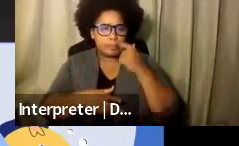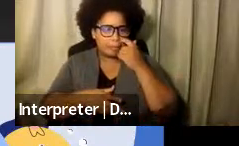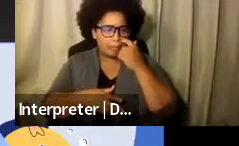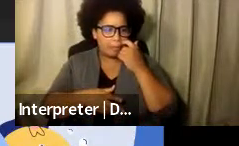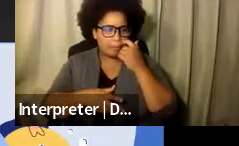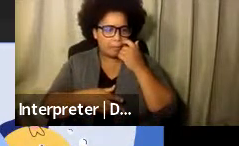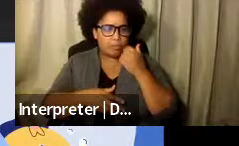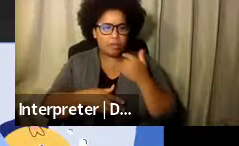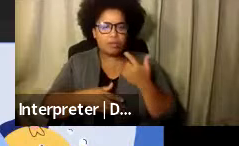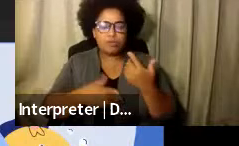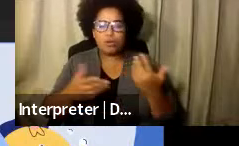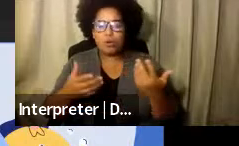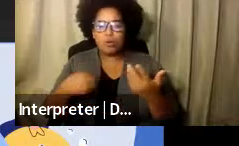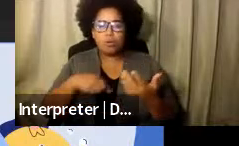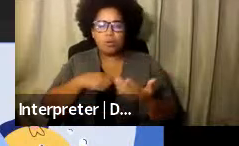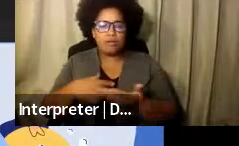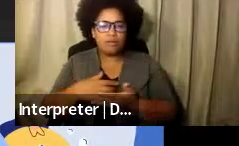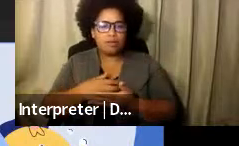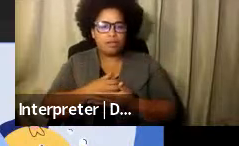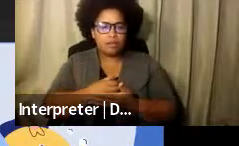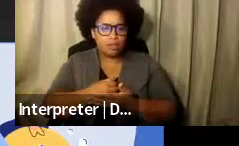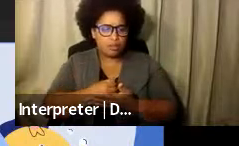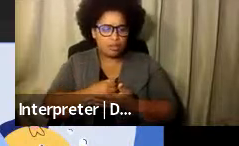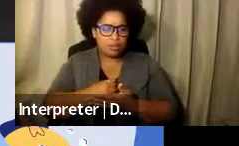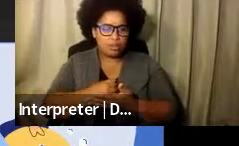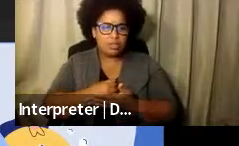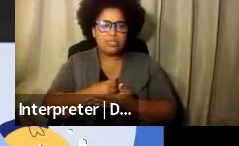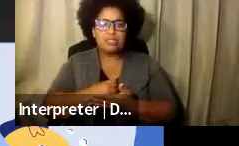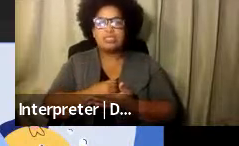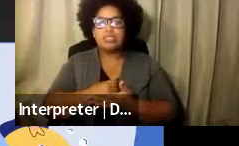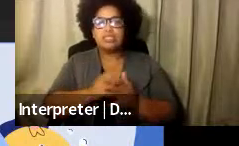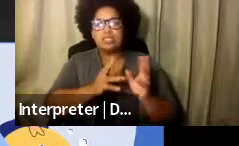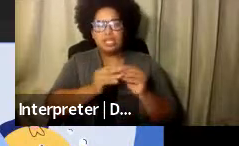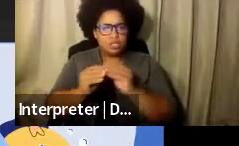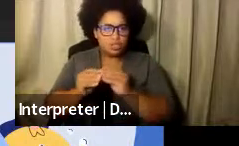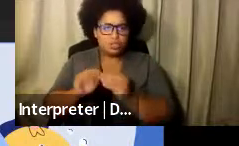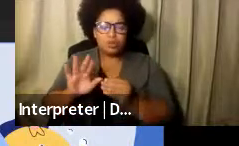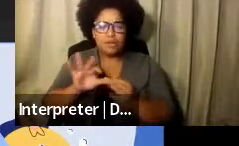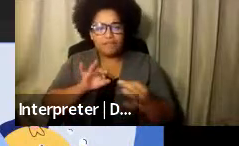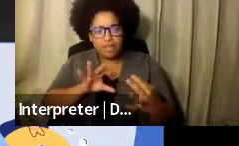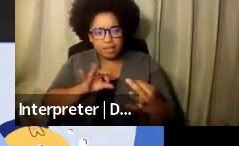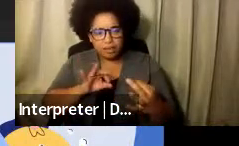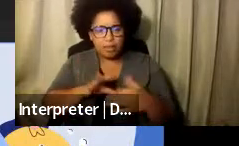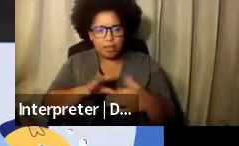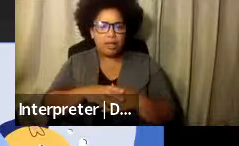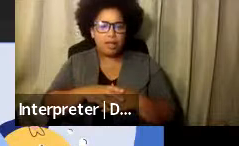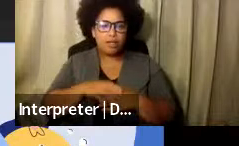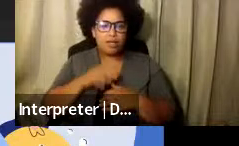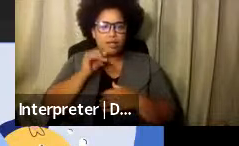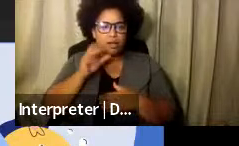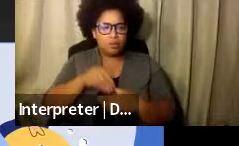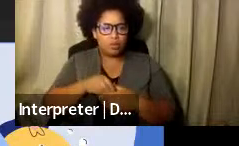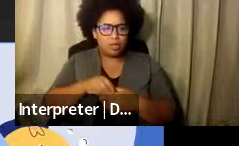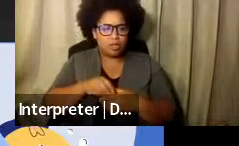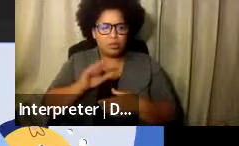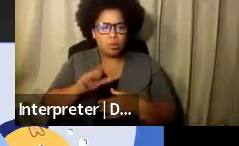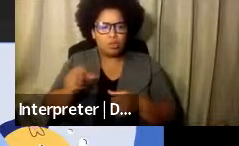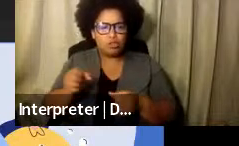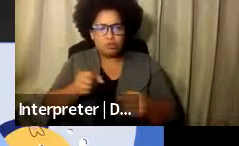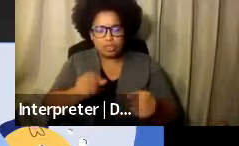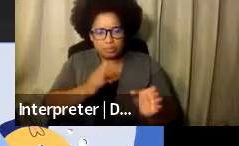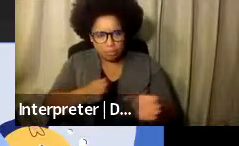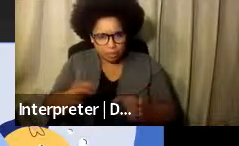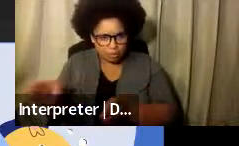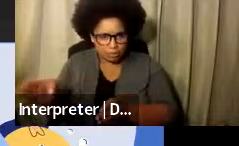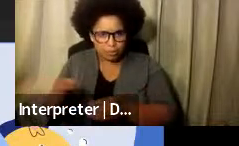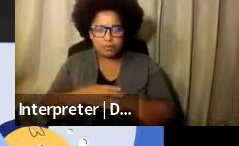month, basically, we've collected over several sessions your feedback. We've incorporated that into our strategic plan. And